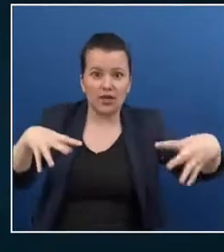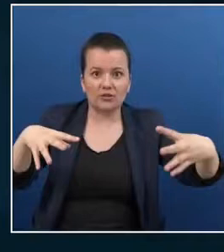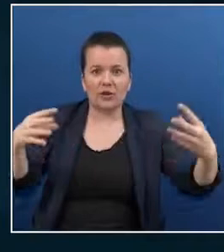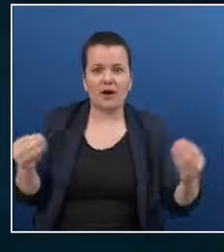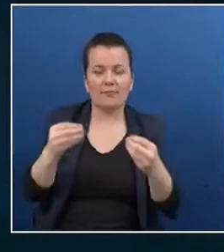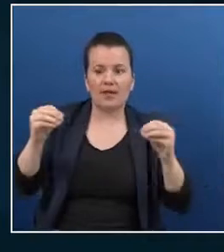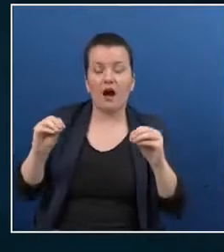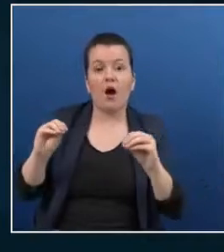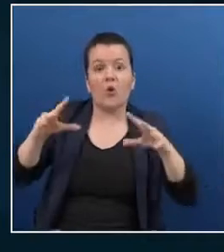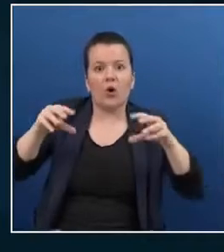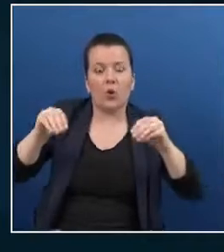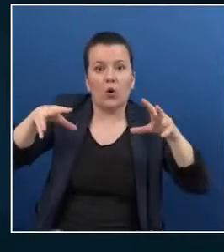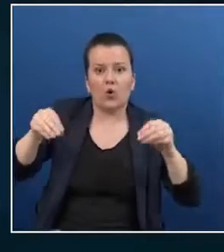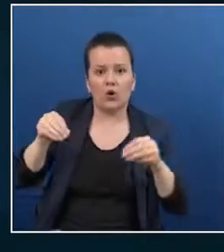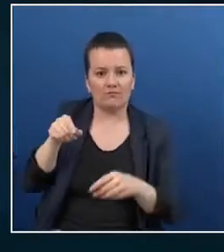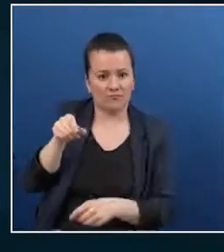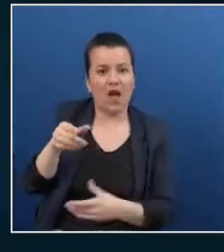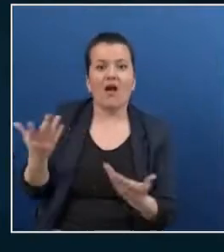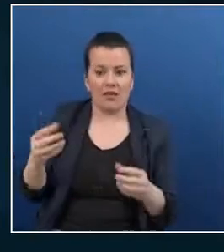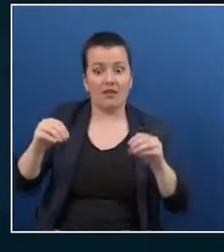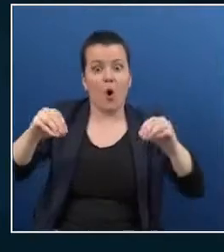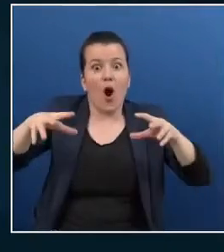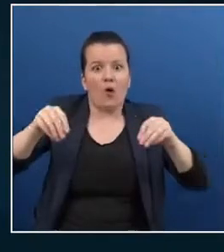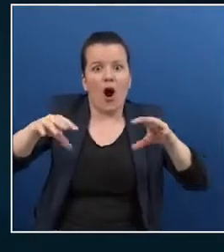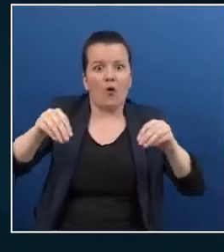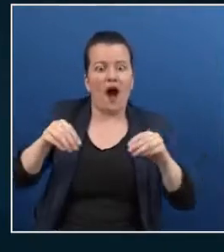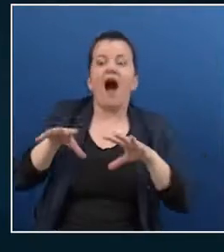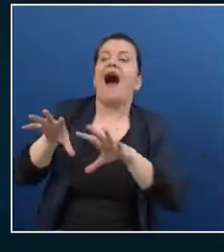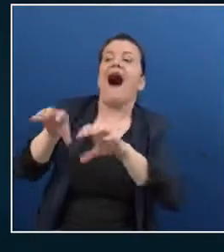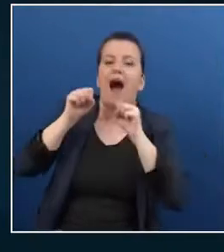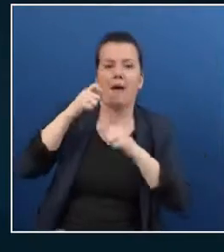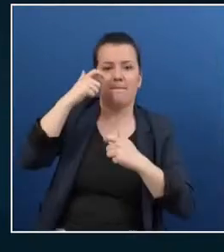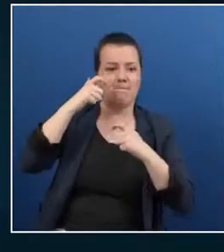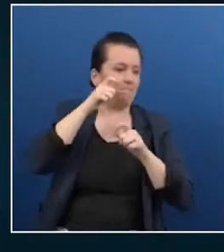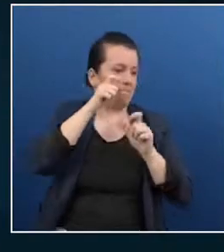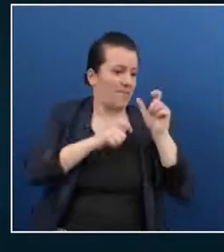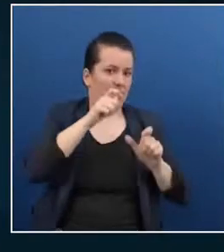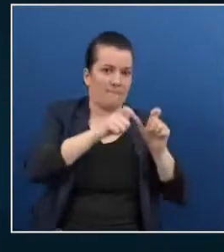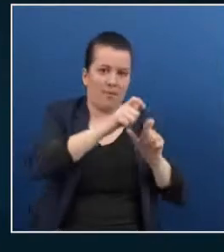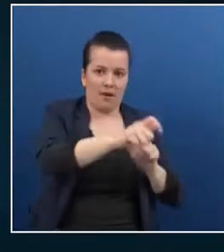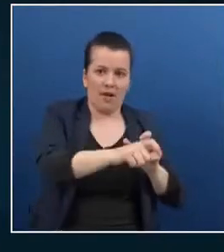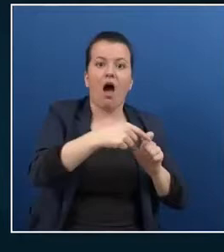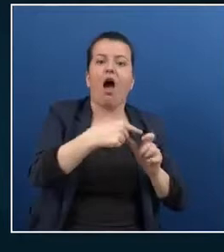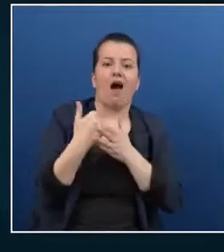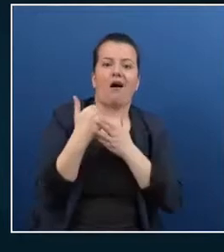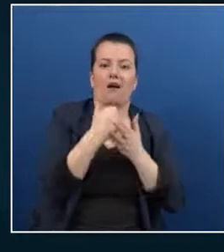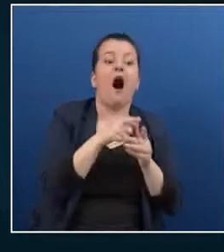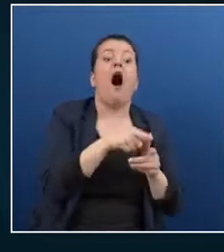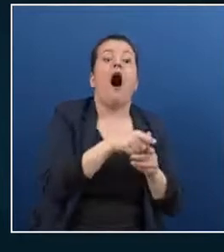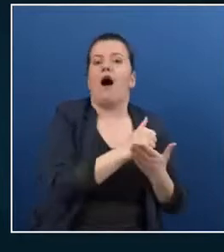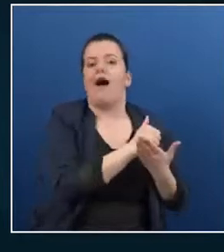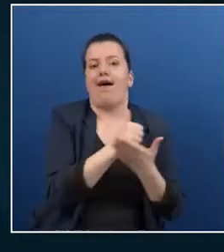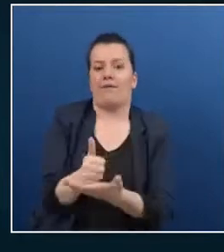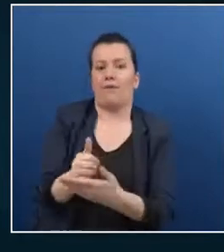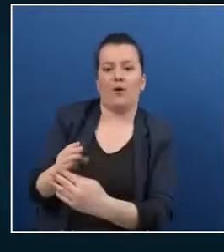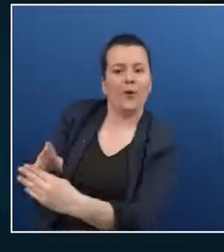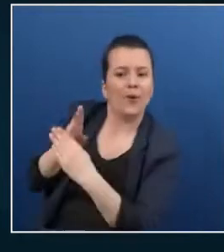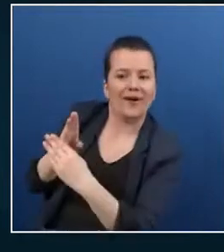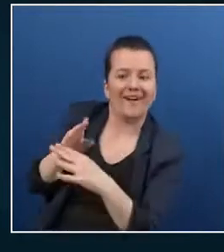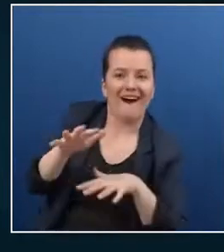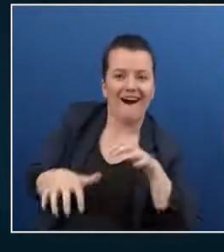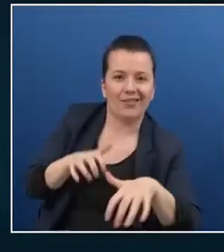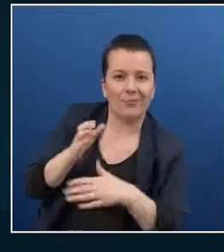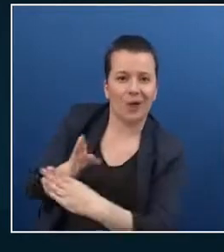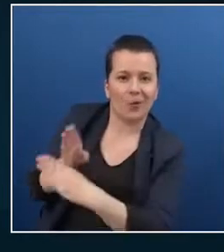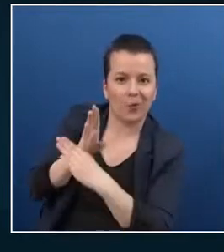people that can get help. And in the case of the park, it is the rangers. And what was so interesting about